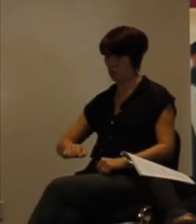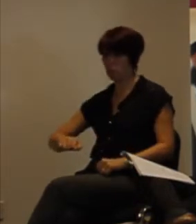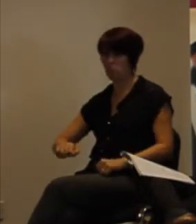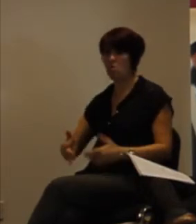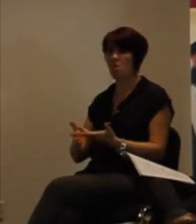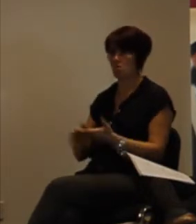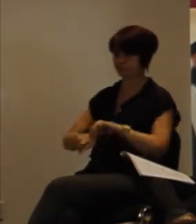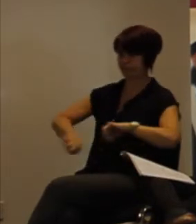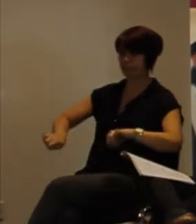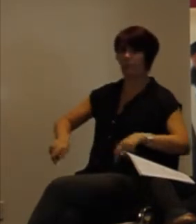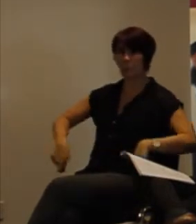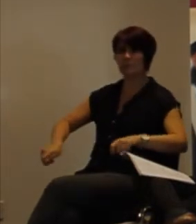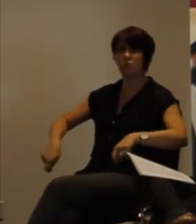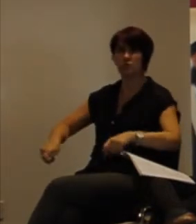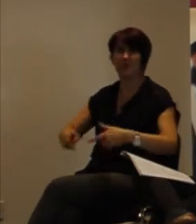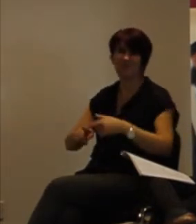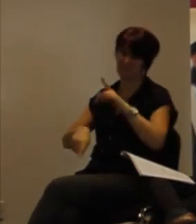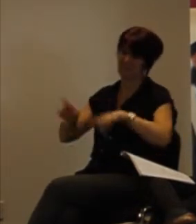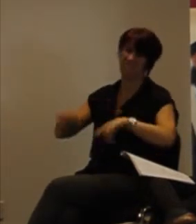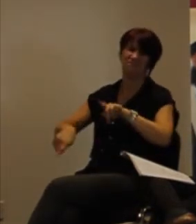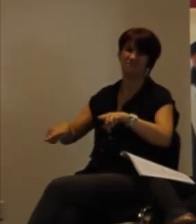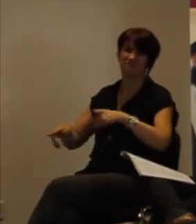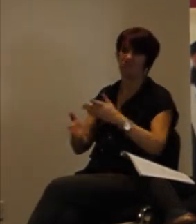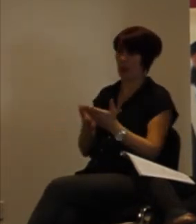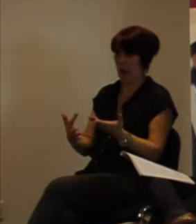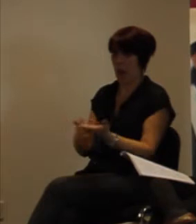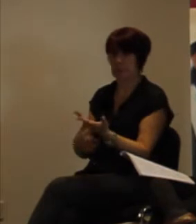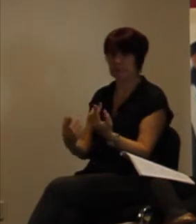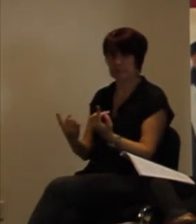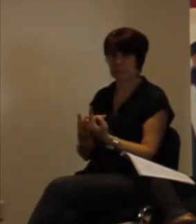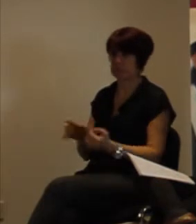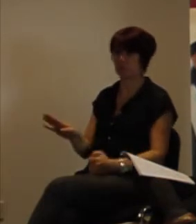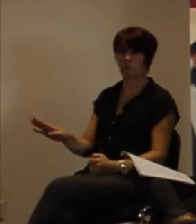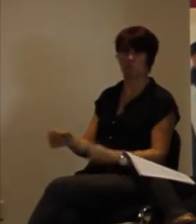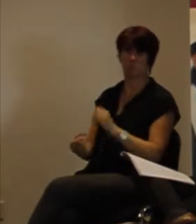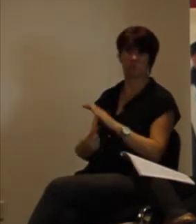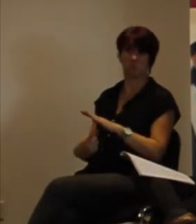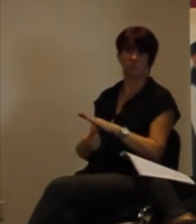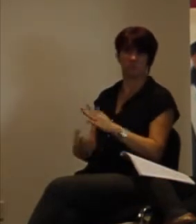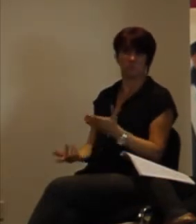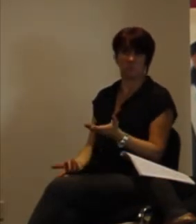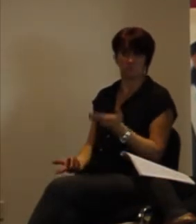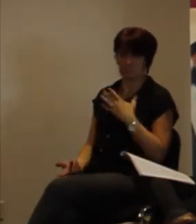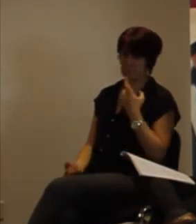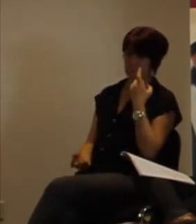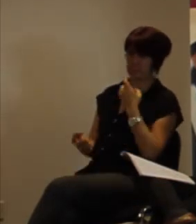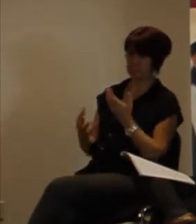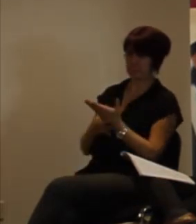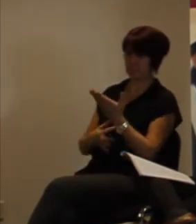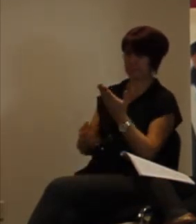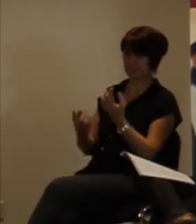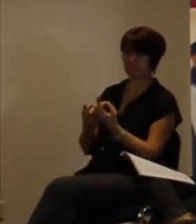for wheelchairs, various things like that. Obviously access issues are something else as well. We need to consider if